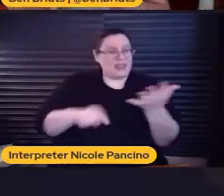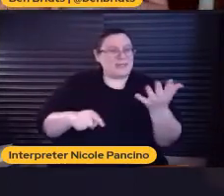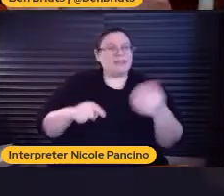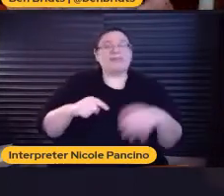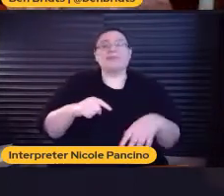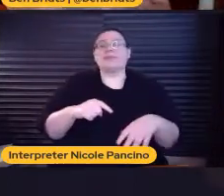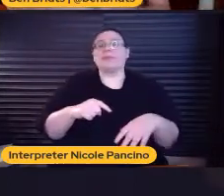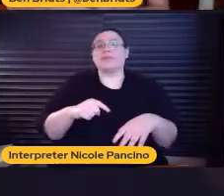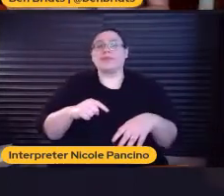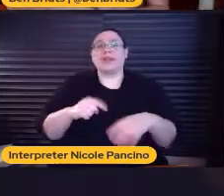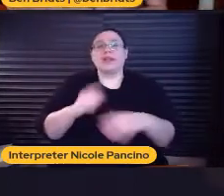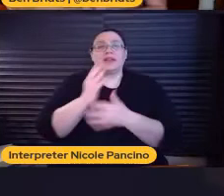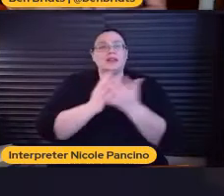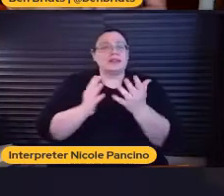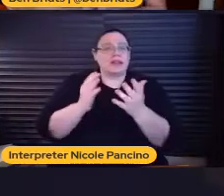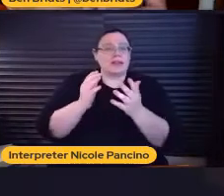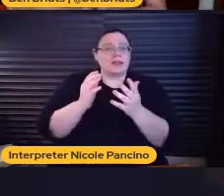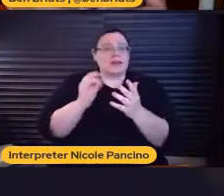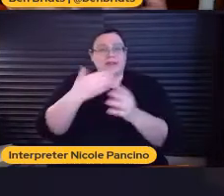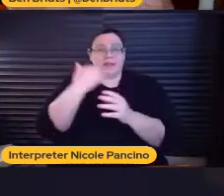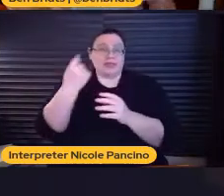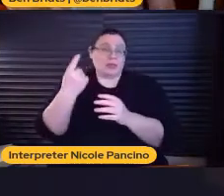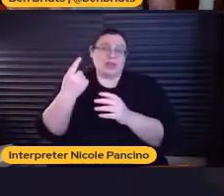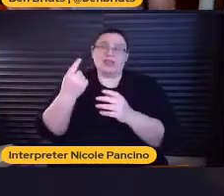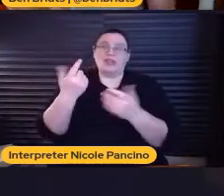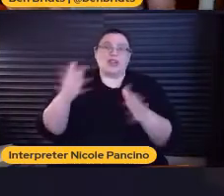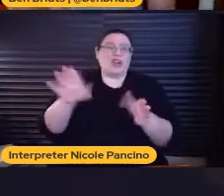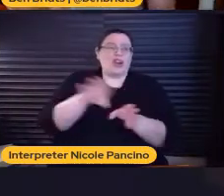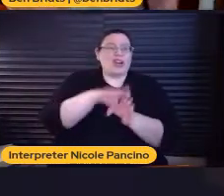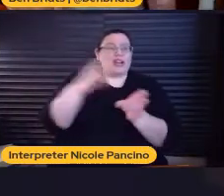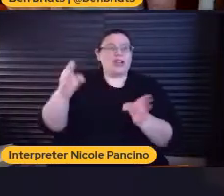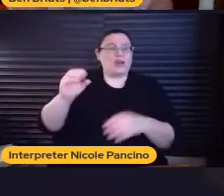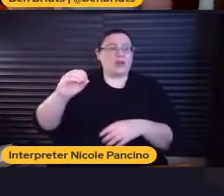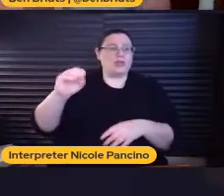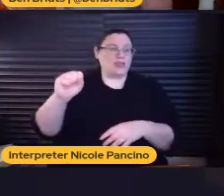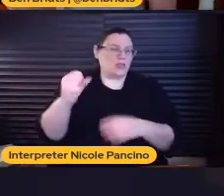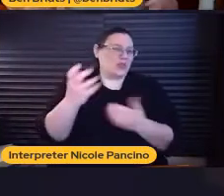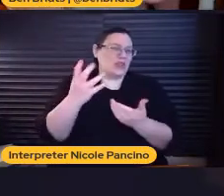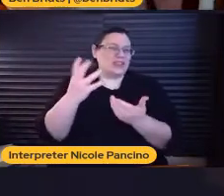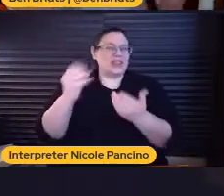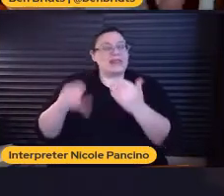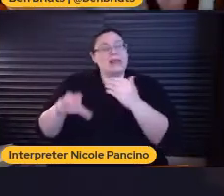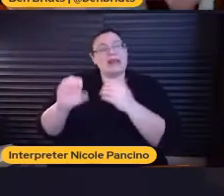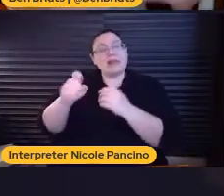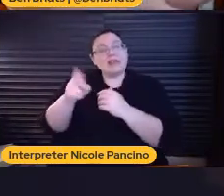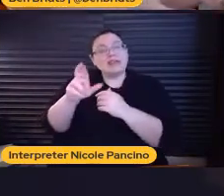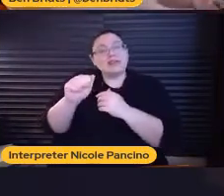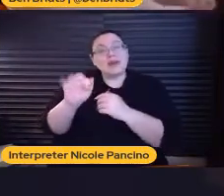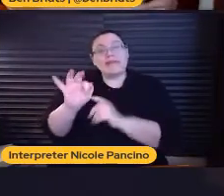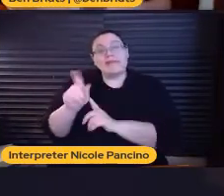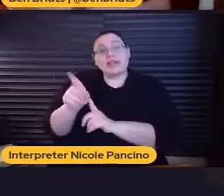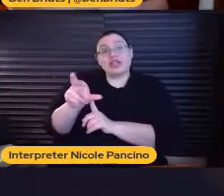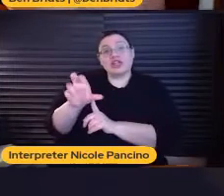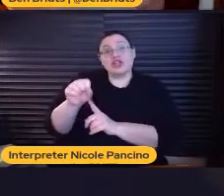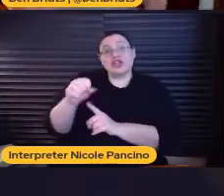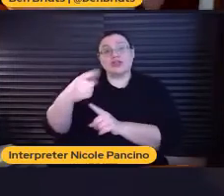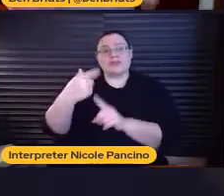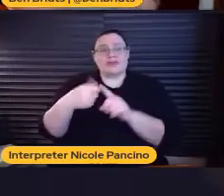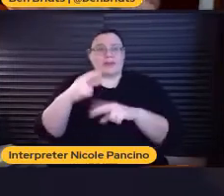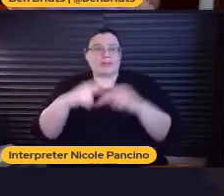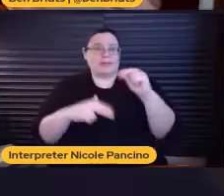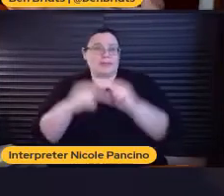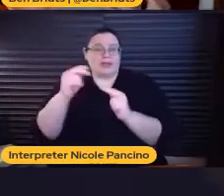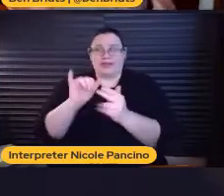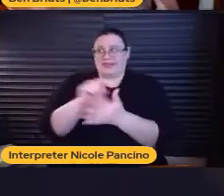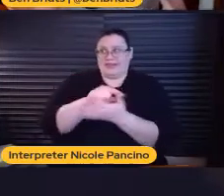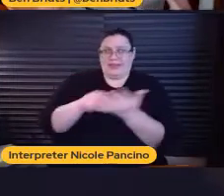or some of the AWS ones, are actually open source. And the extra features that you get from building it that way is, in my